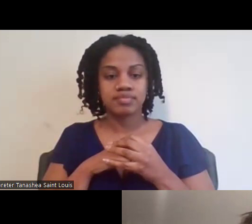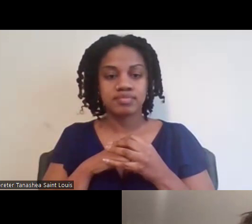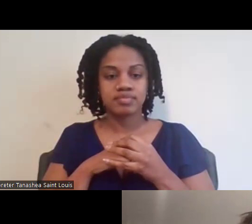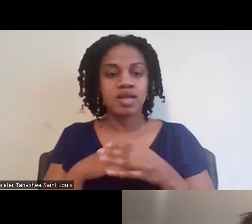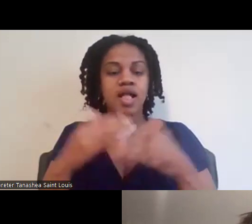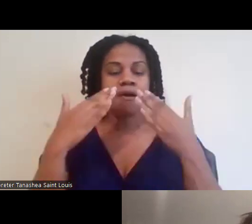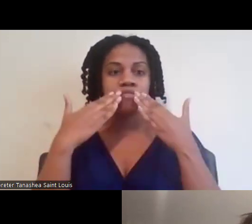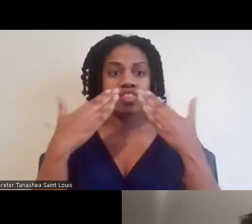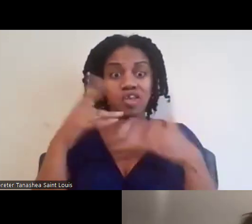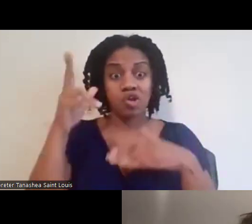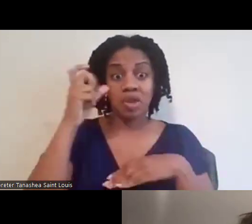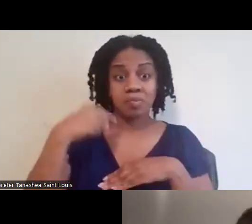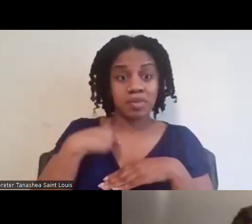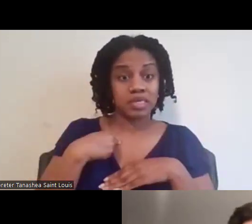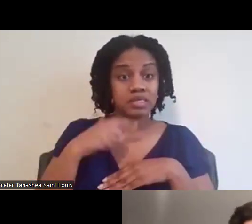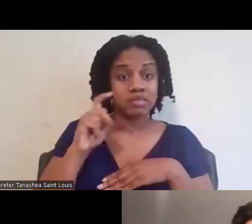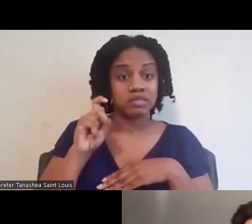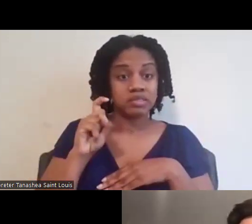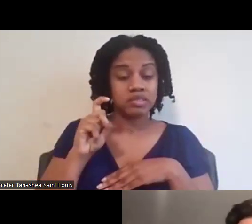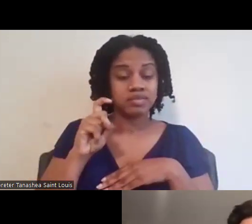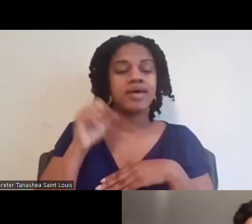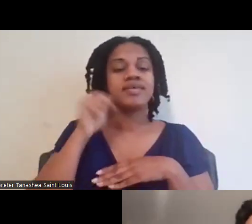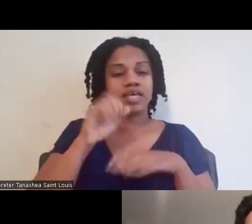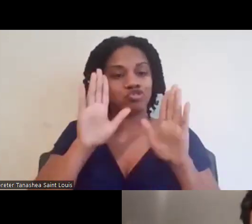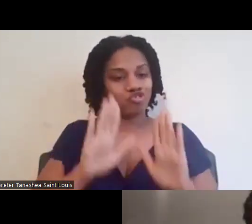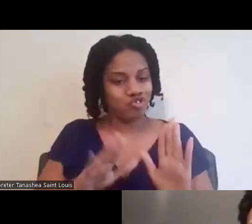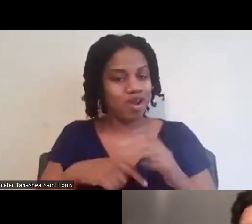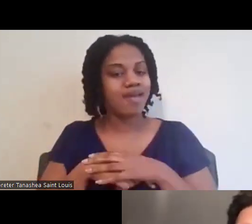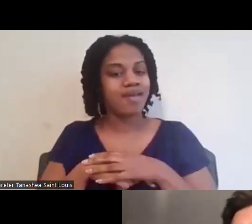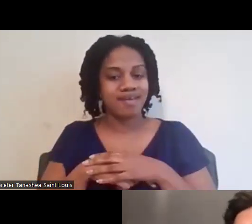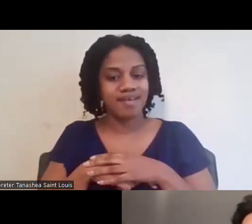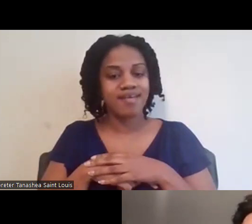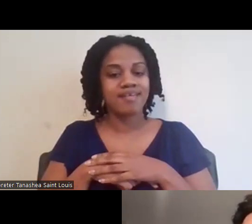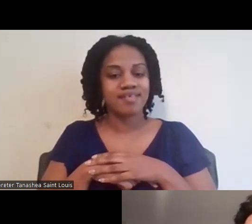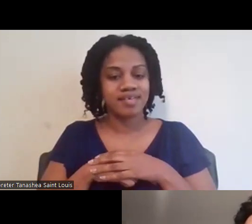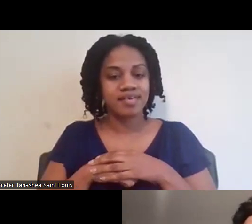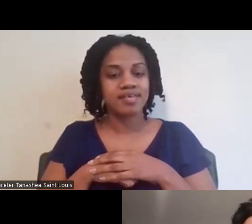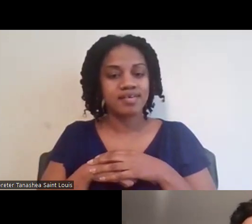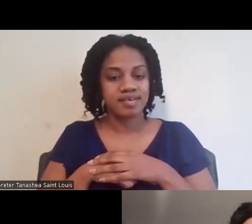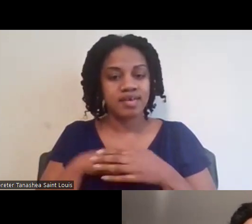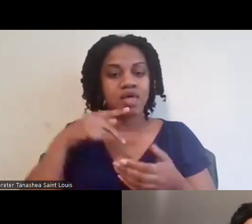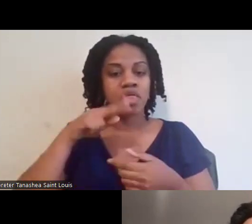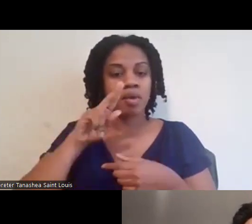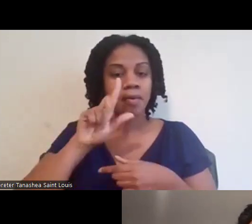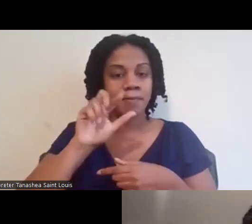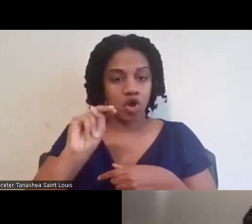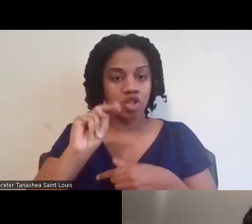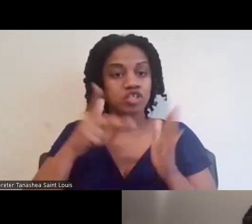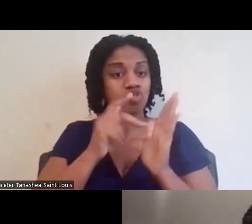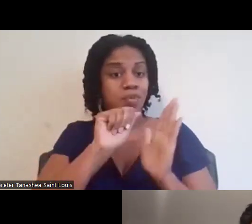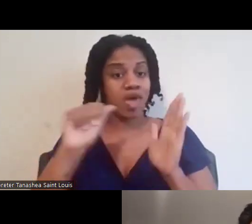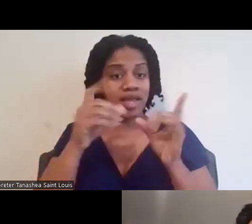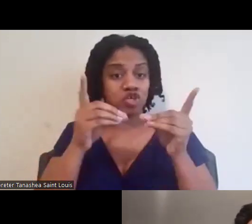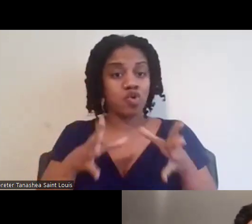Thank you. Are you hearing me? Yes, great. Hi, it's Lee Pullen, Marin AAA Director. I just want